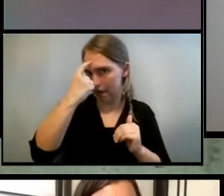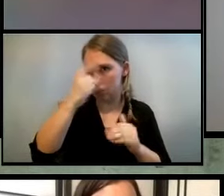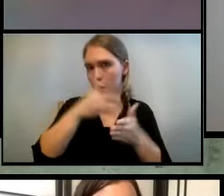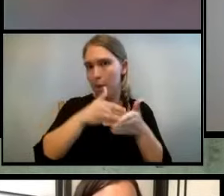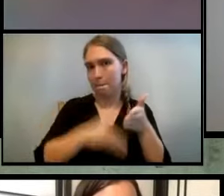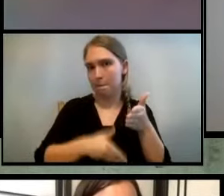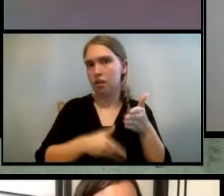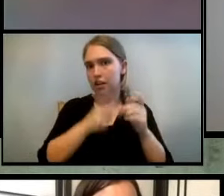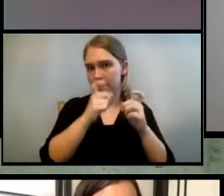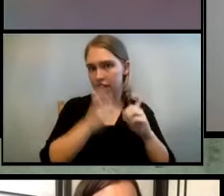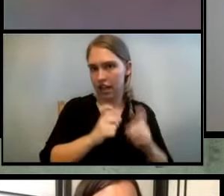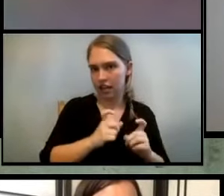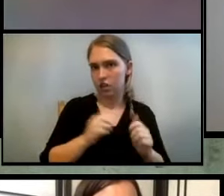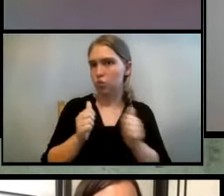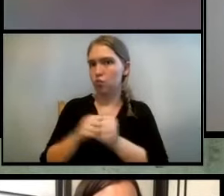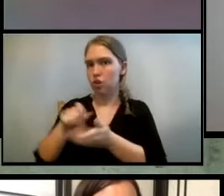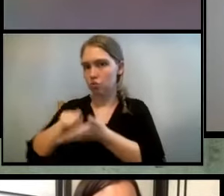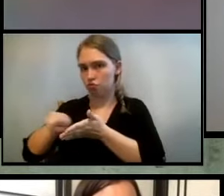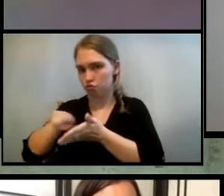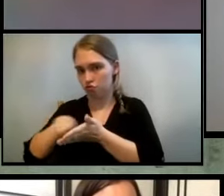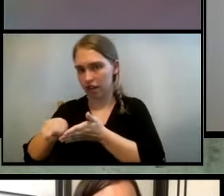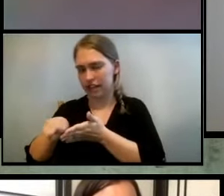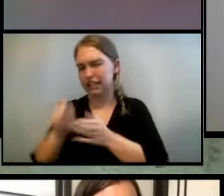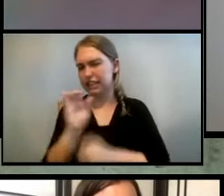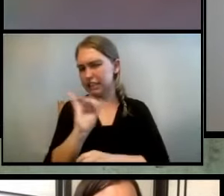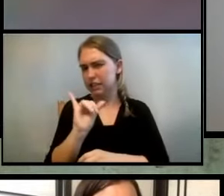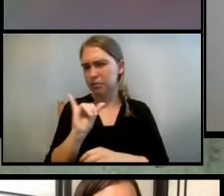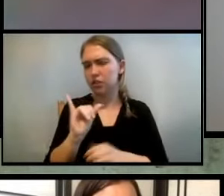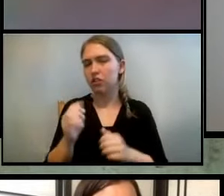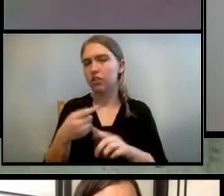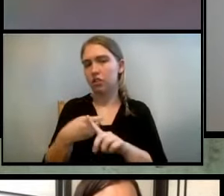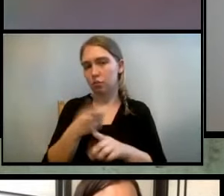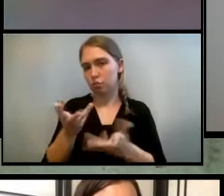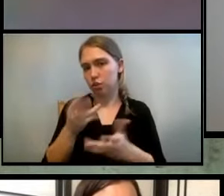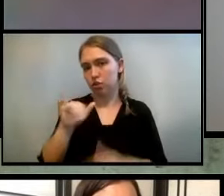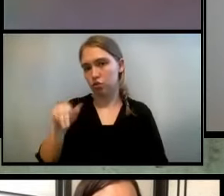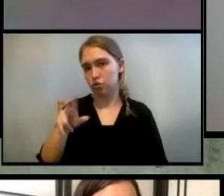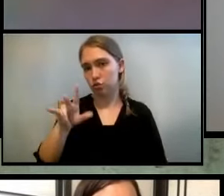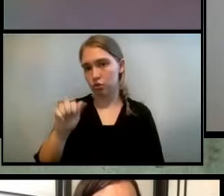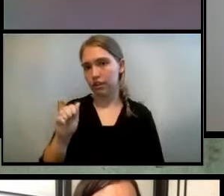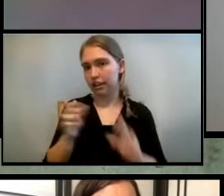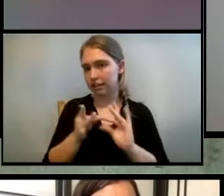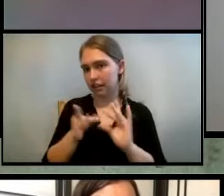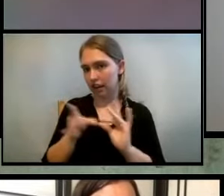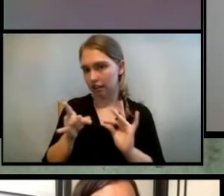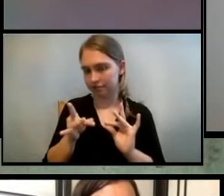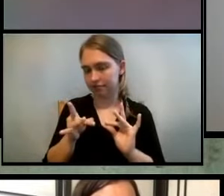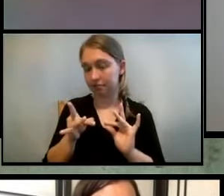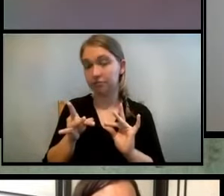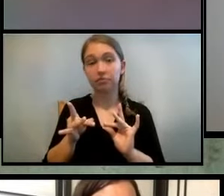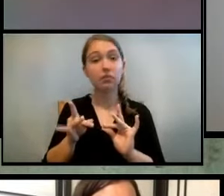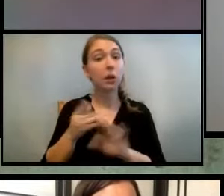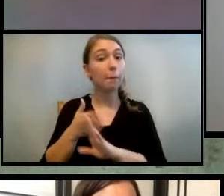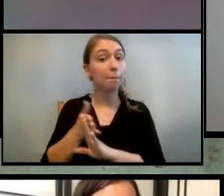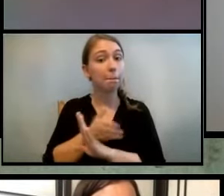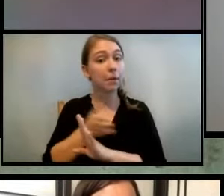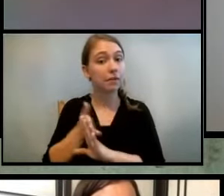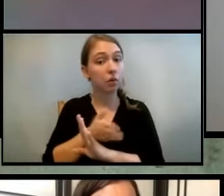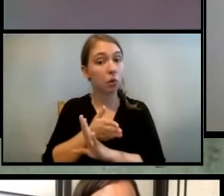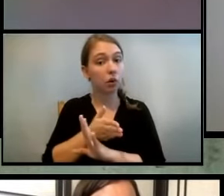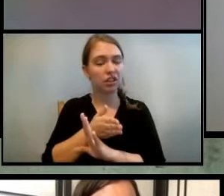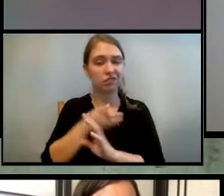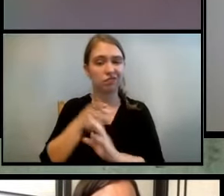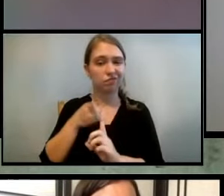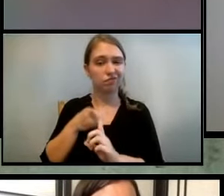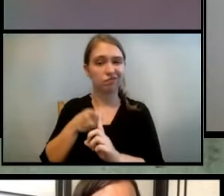of editing with the writing. I mean, similar to some of the things Julia said for me, even before I was an editor and before